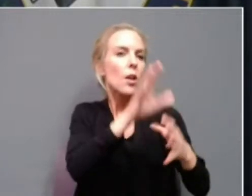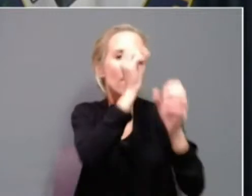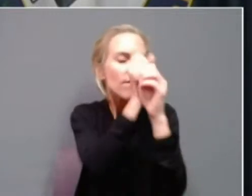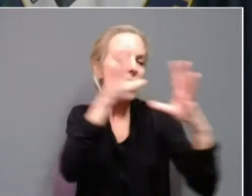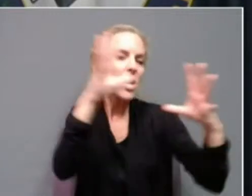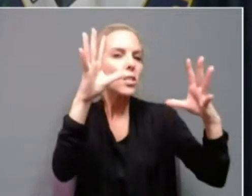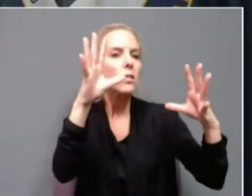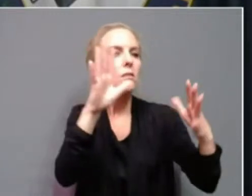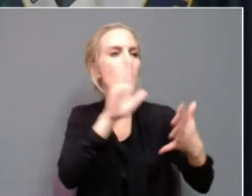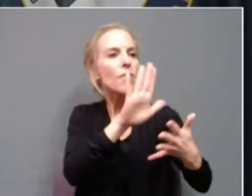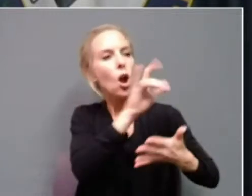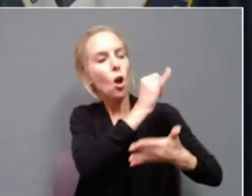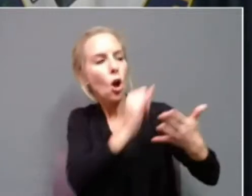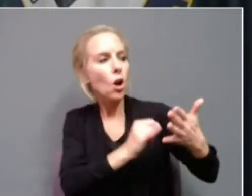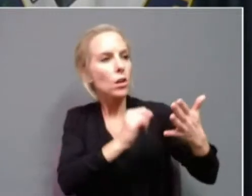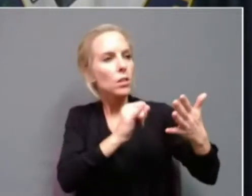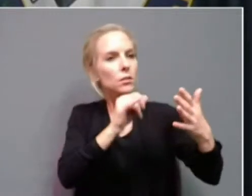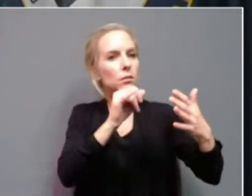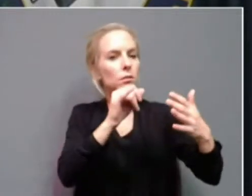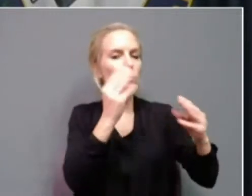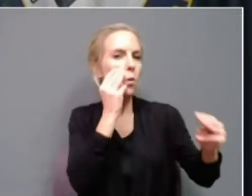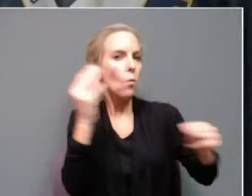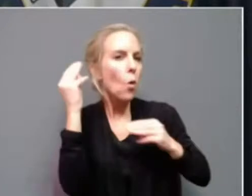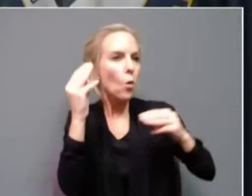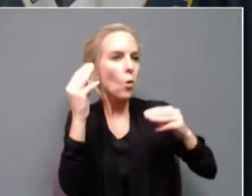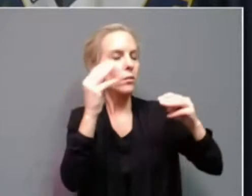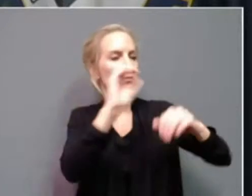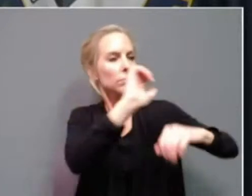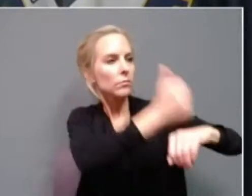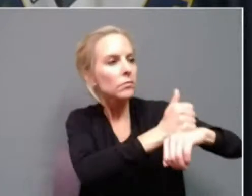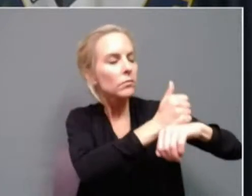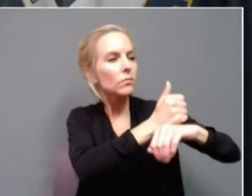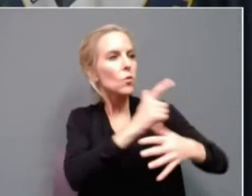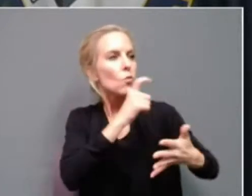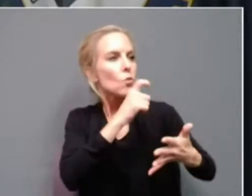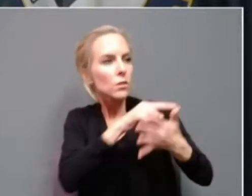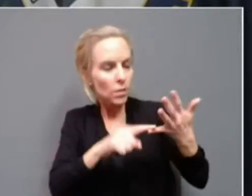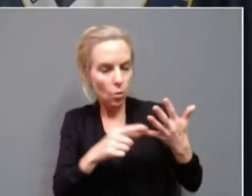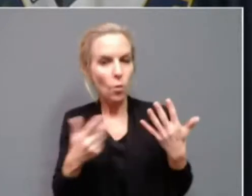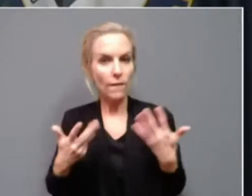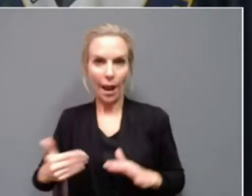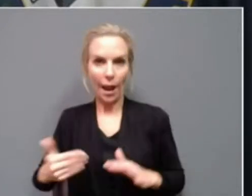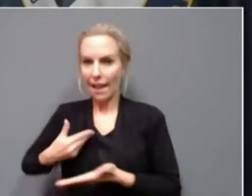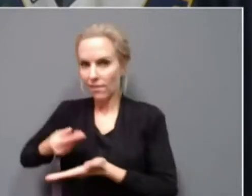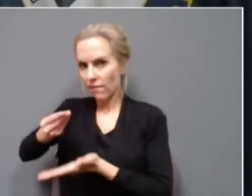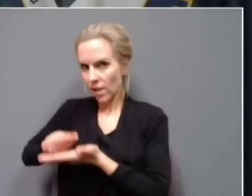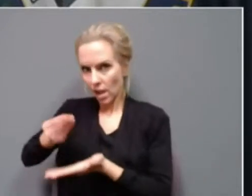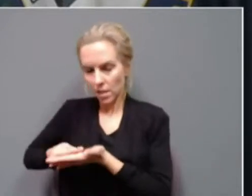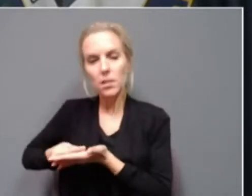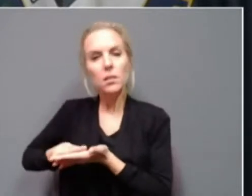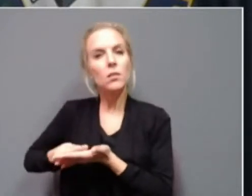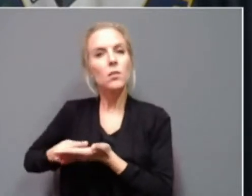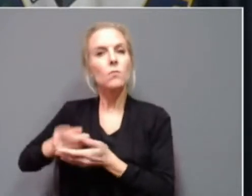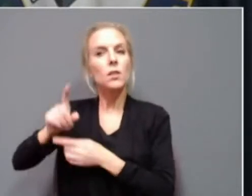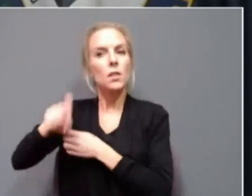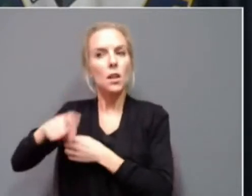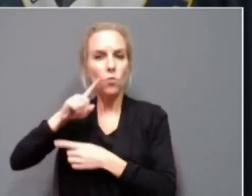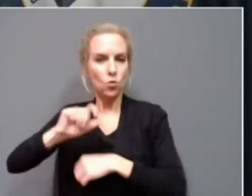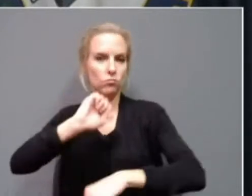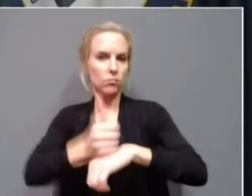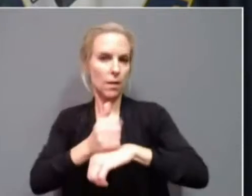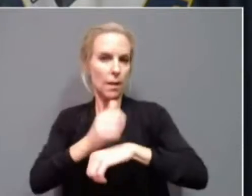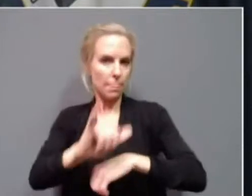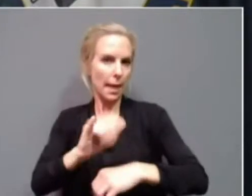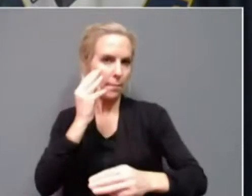look like. It looks like we have secured the funding that will be necessary for the monument from